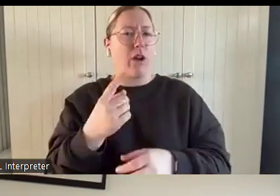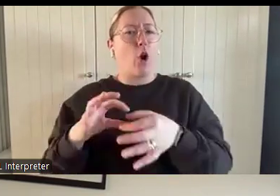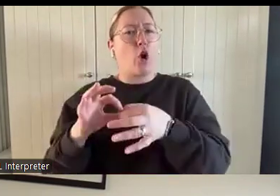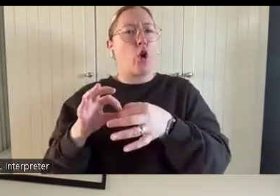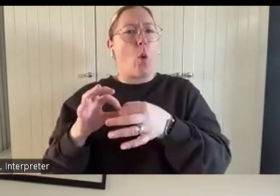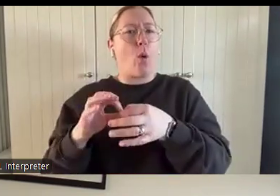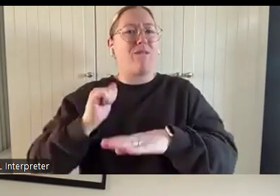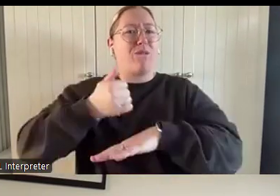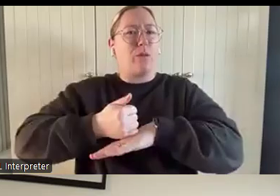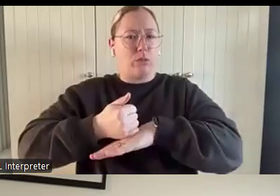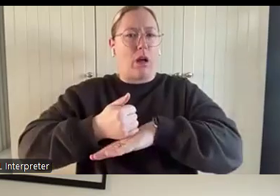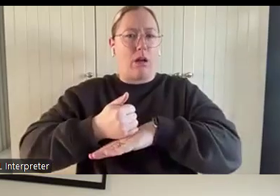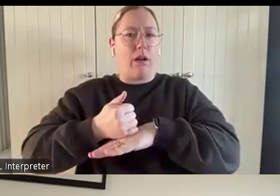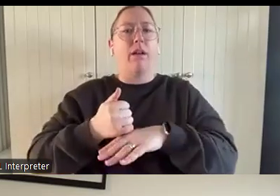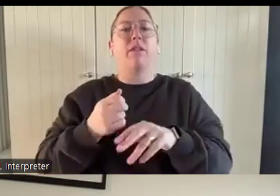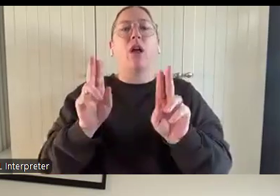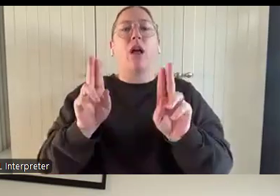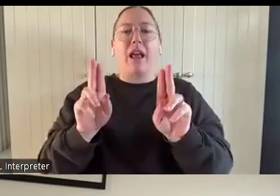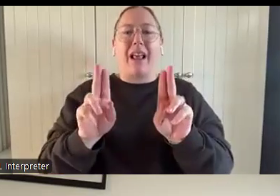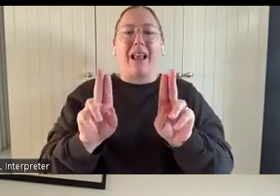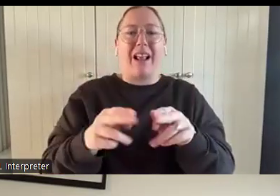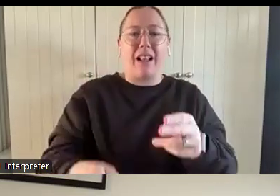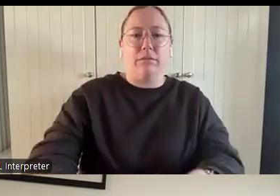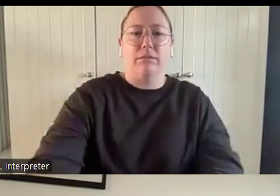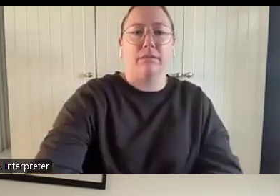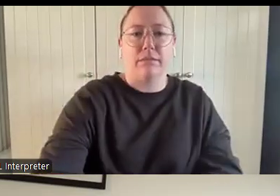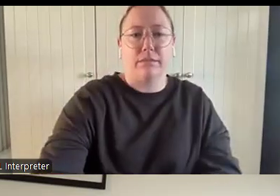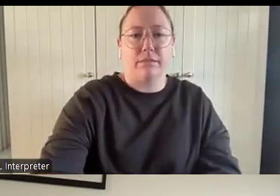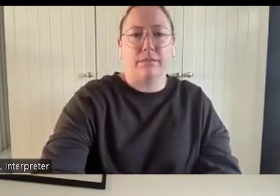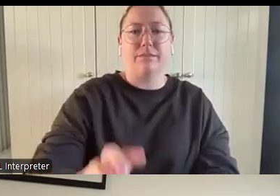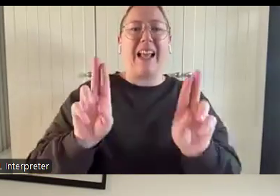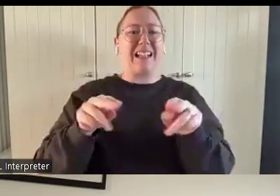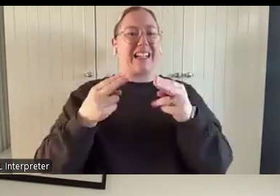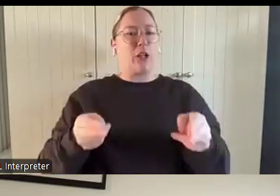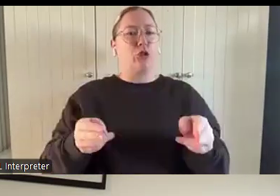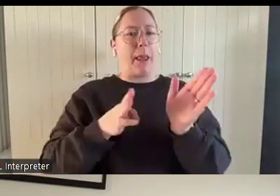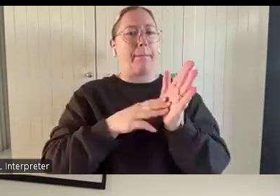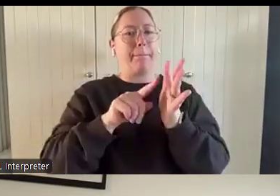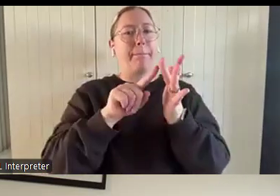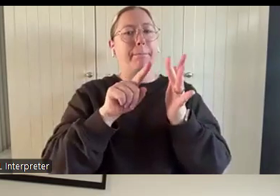co-directors at International Mixability Sports, IMAS, and I'm joined today by Ella.